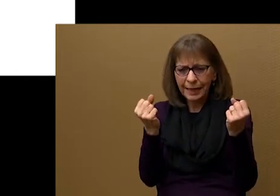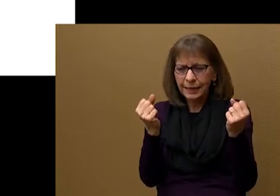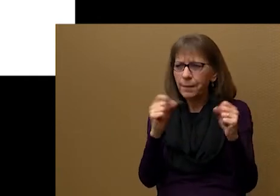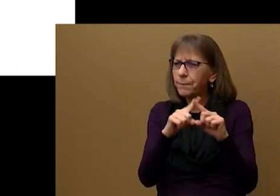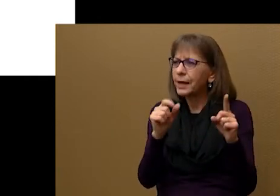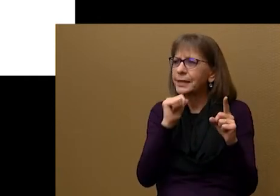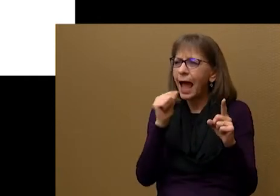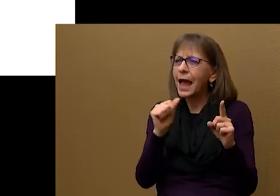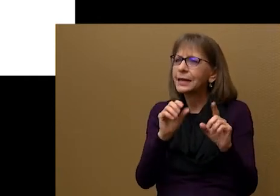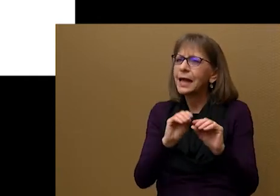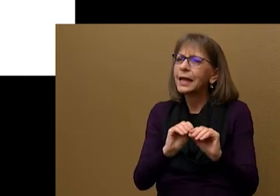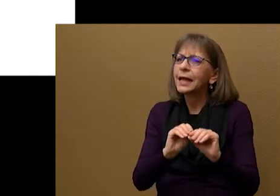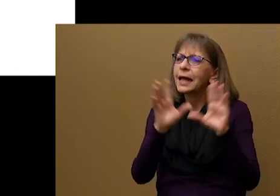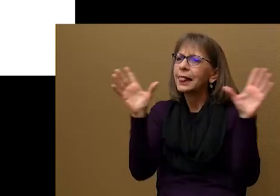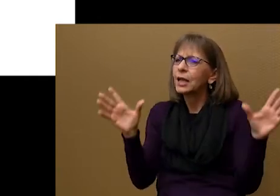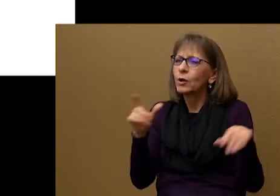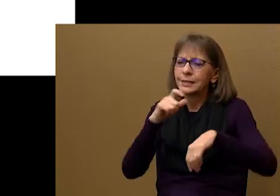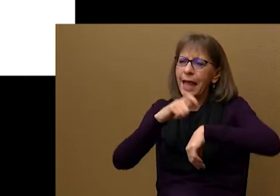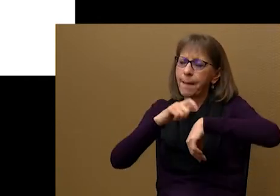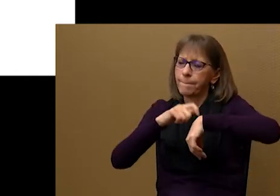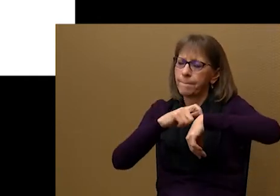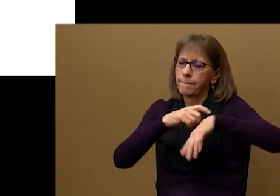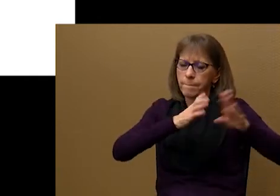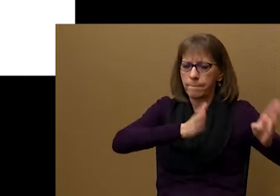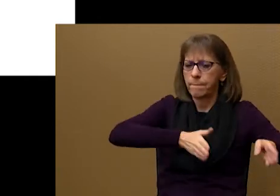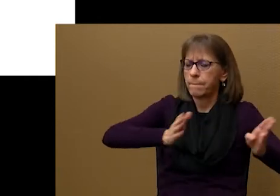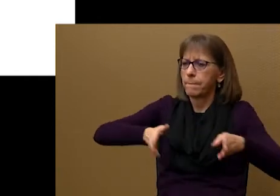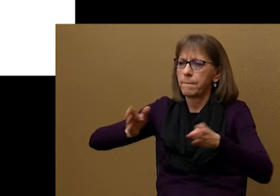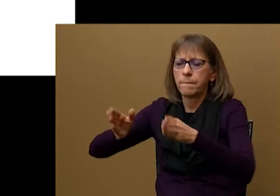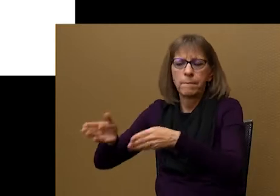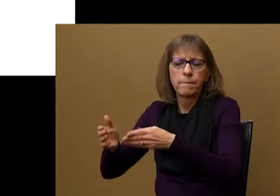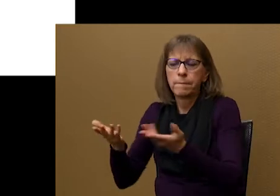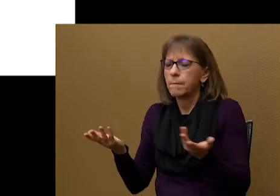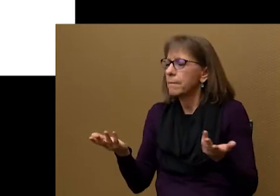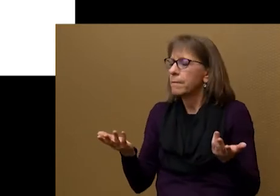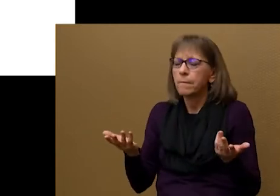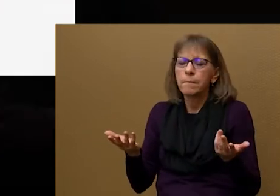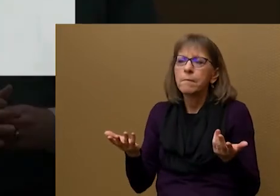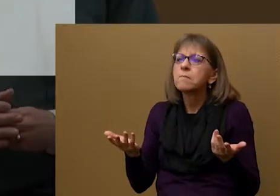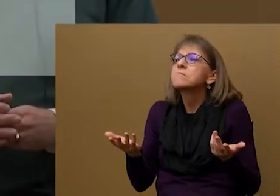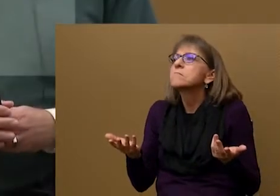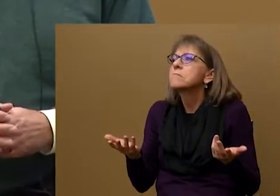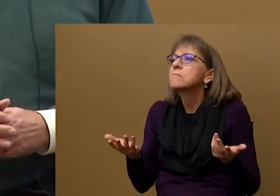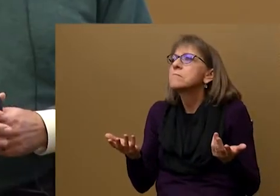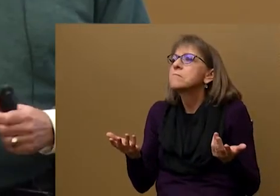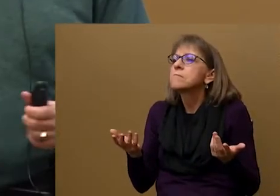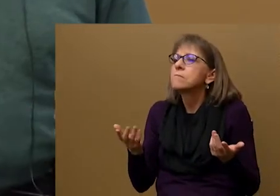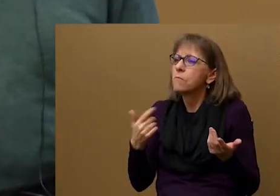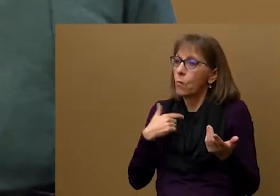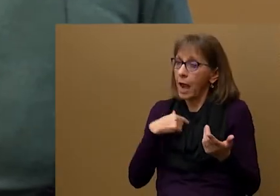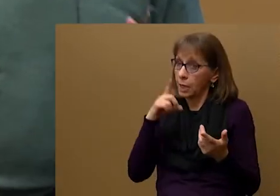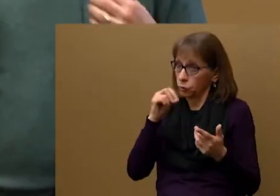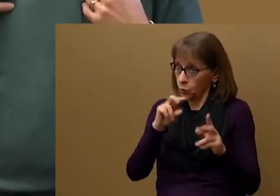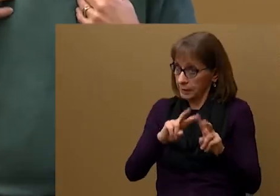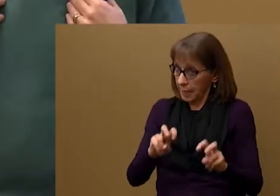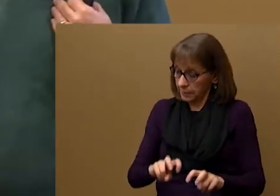are signing, but they're not making clear references to time. So they don't seem, so if I just say, one of the things I do when I do